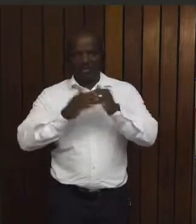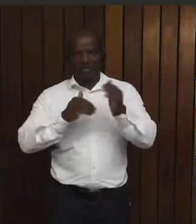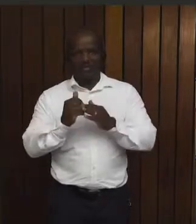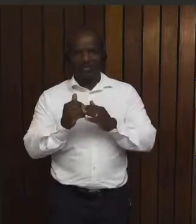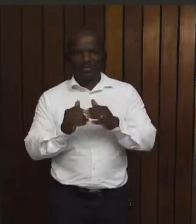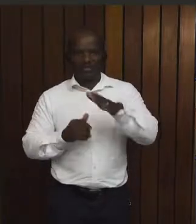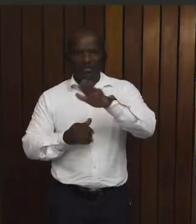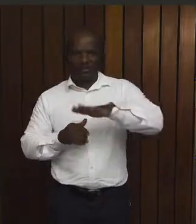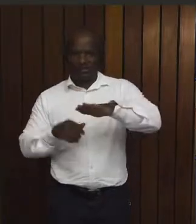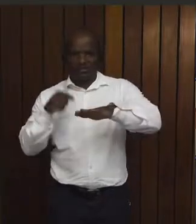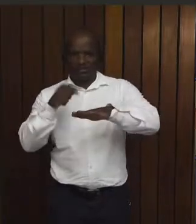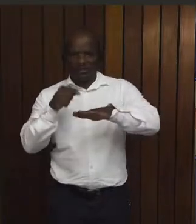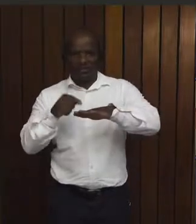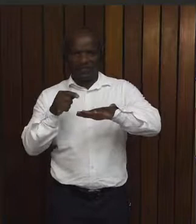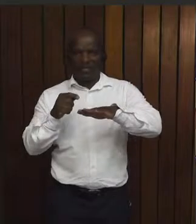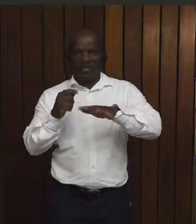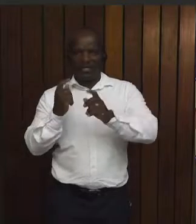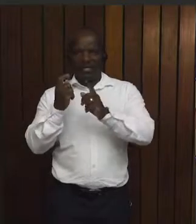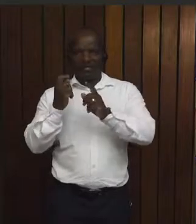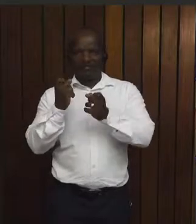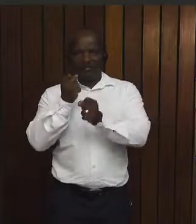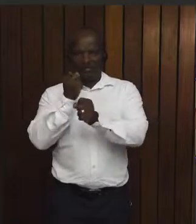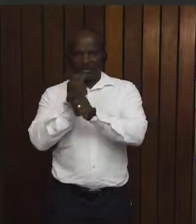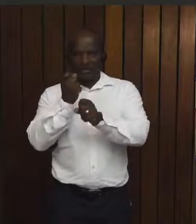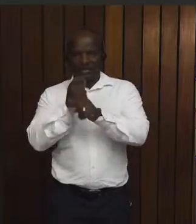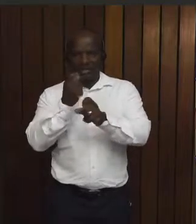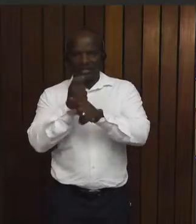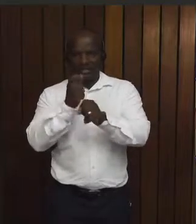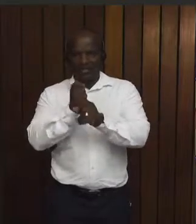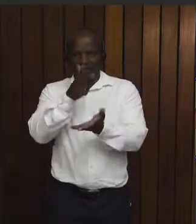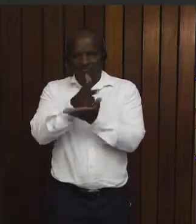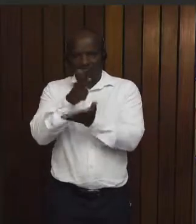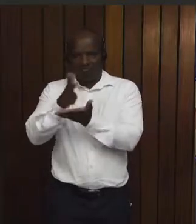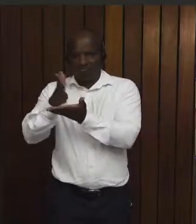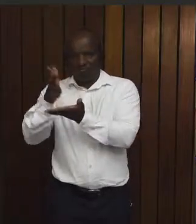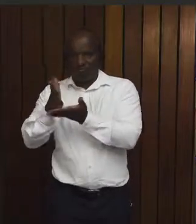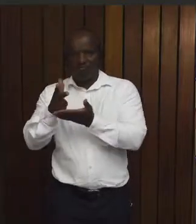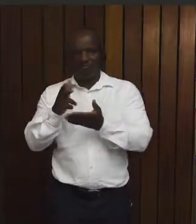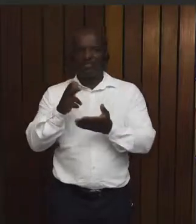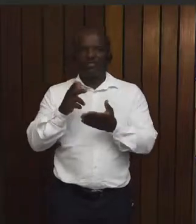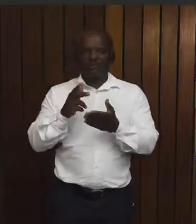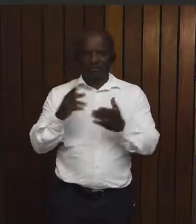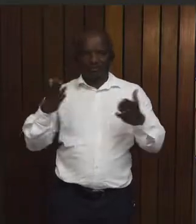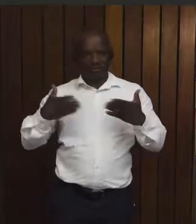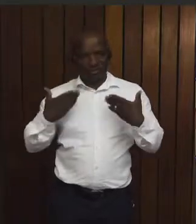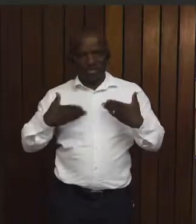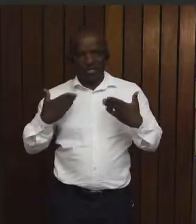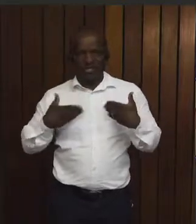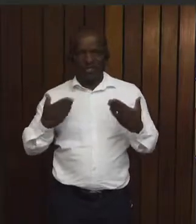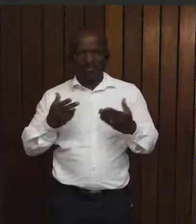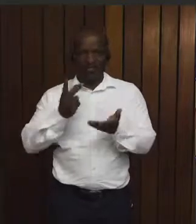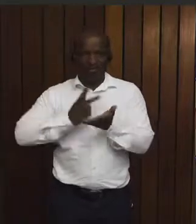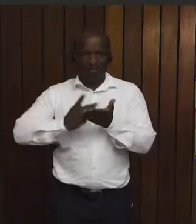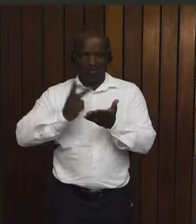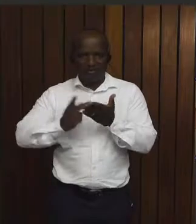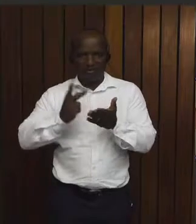rank, the team will clarify that project, but we are happy that it is now being done